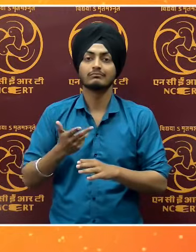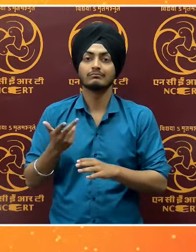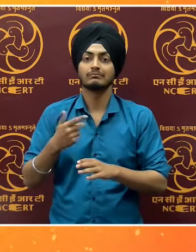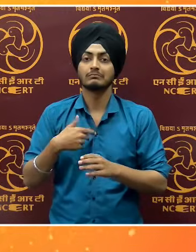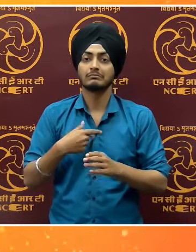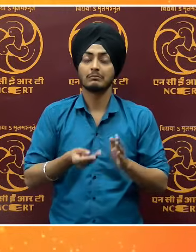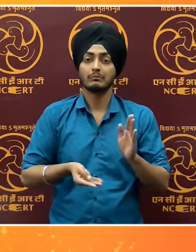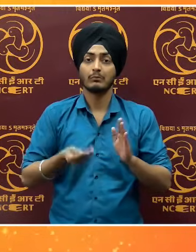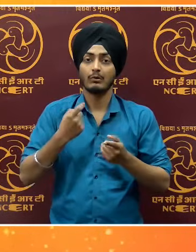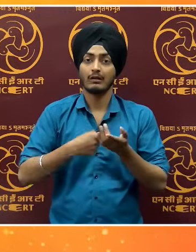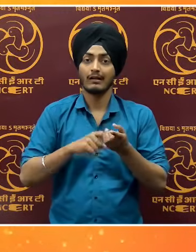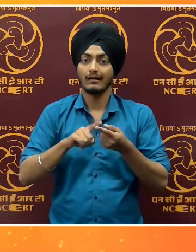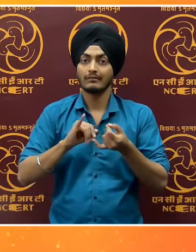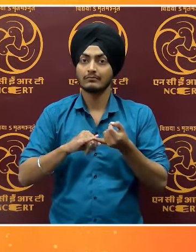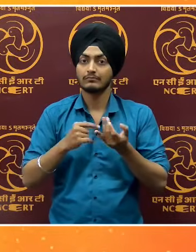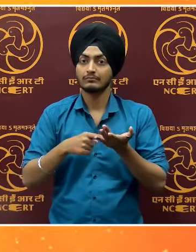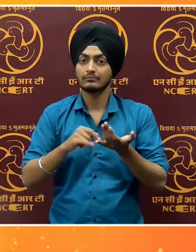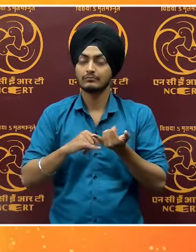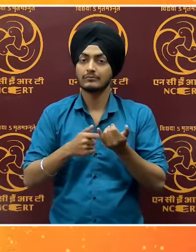than copper.